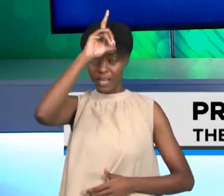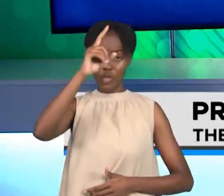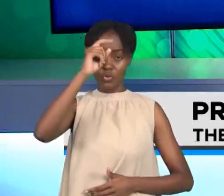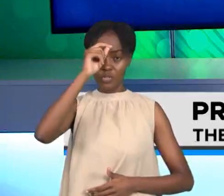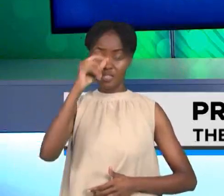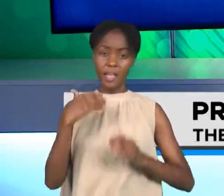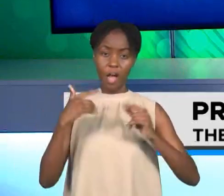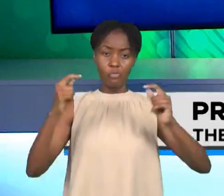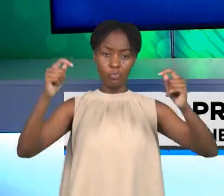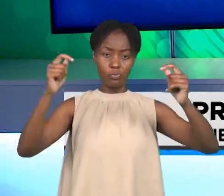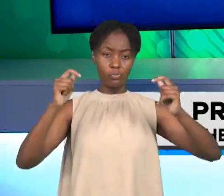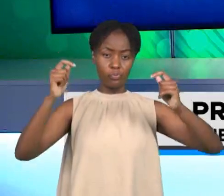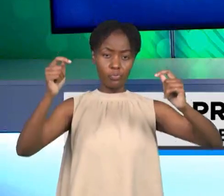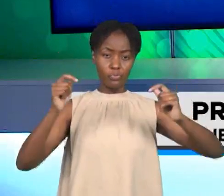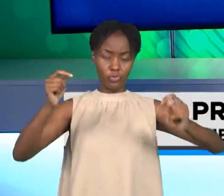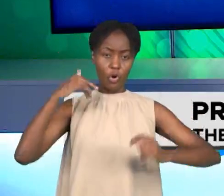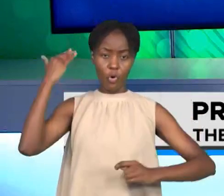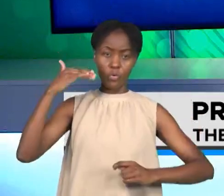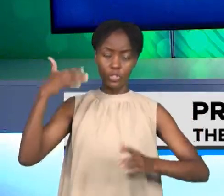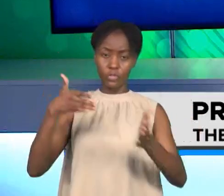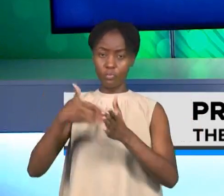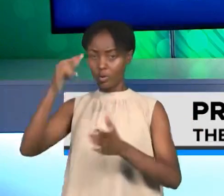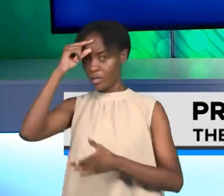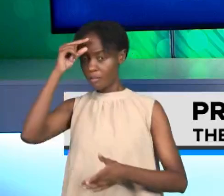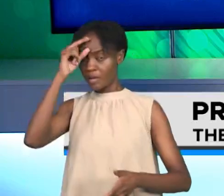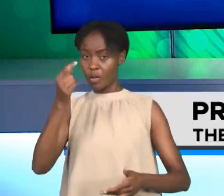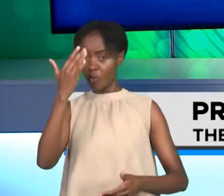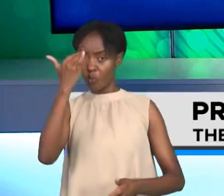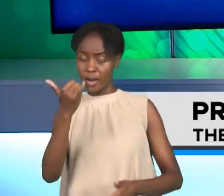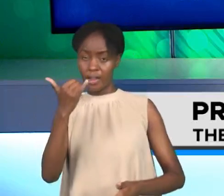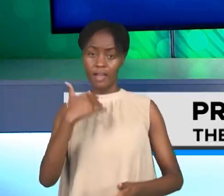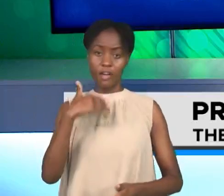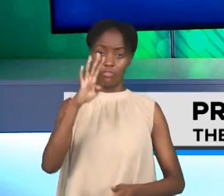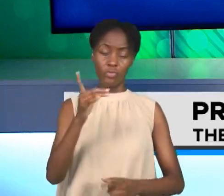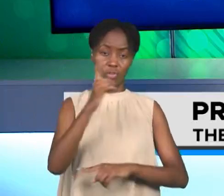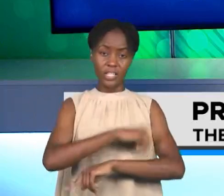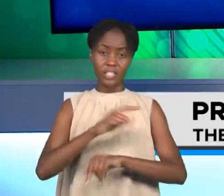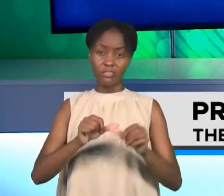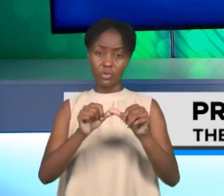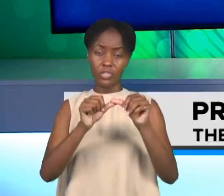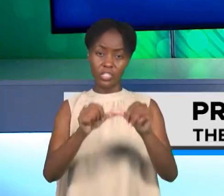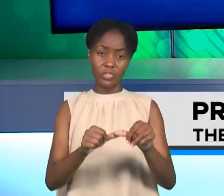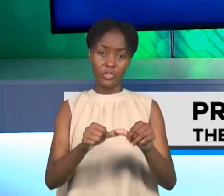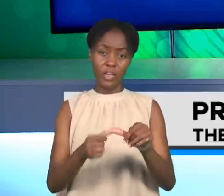angry daytime protests against the government. This follows more than 4 days and nights of